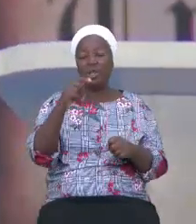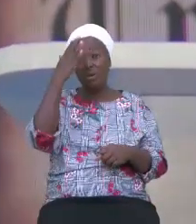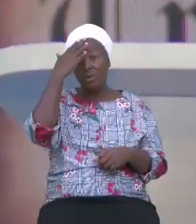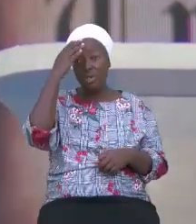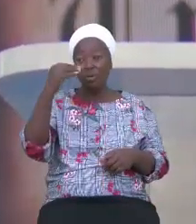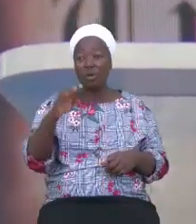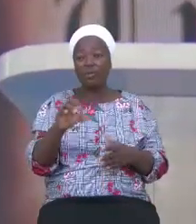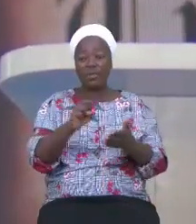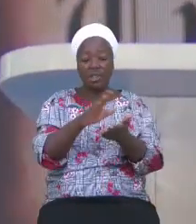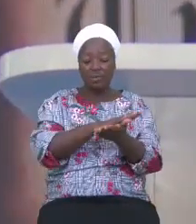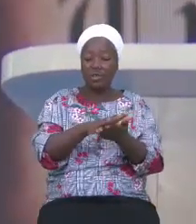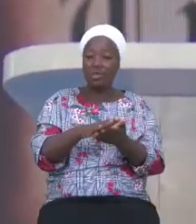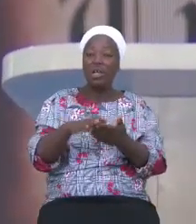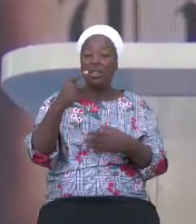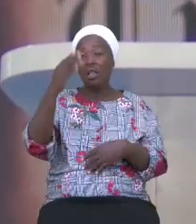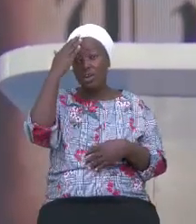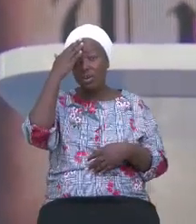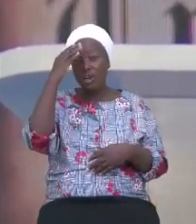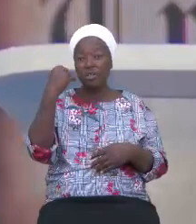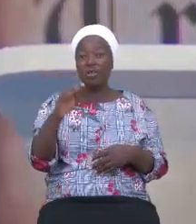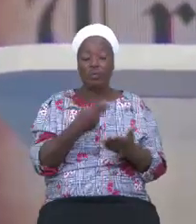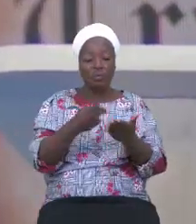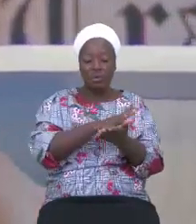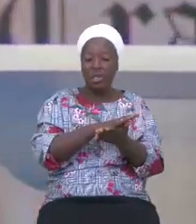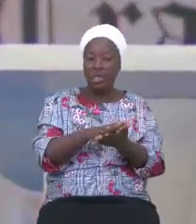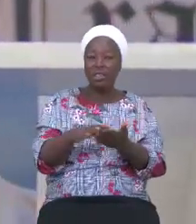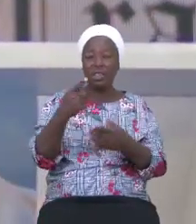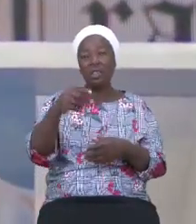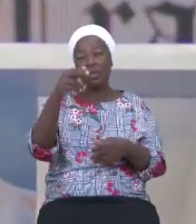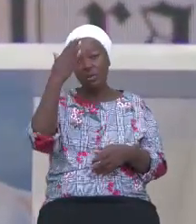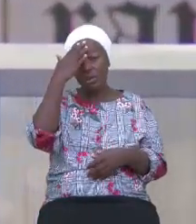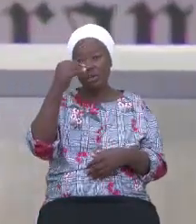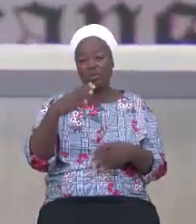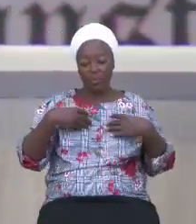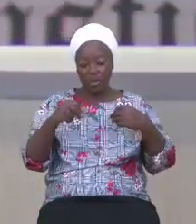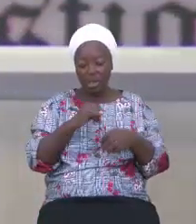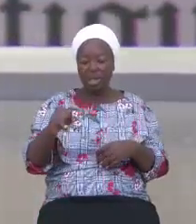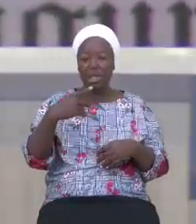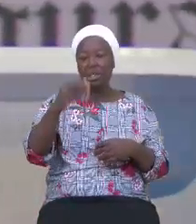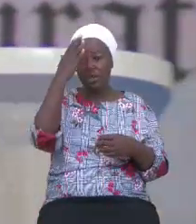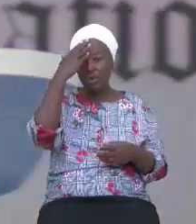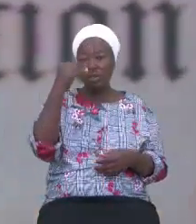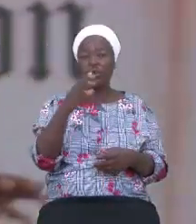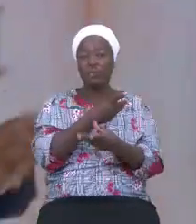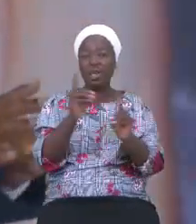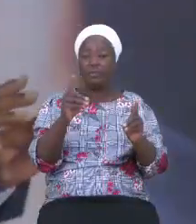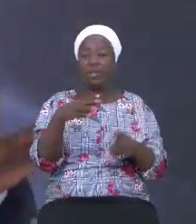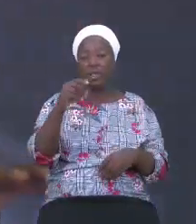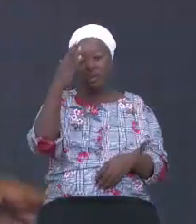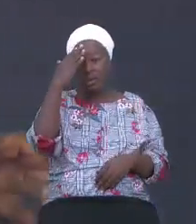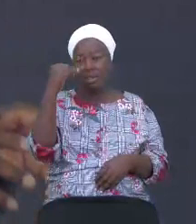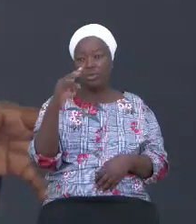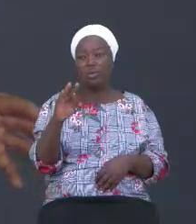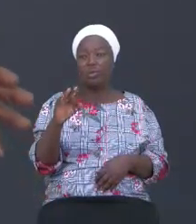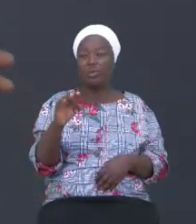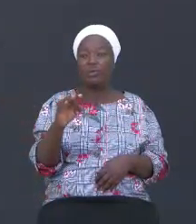knowledge of sanctification, the knowledge of holiness, the knowledge of healing, the knowledge of deliverance, the